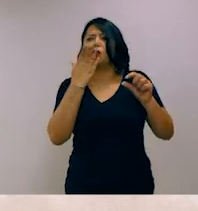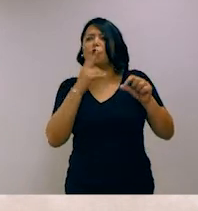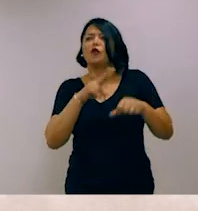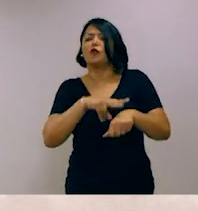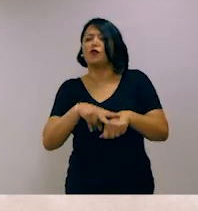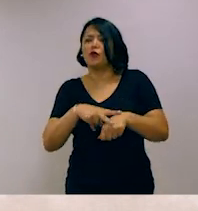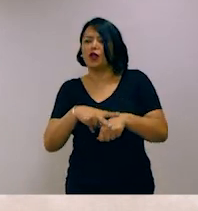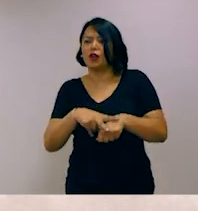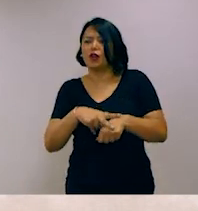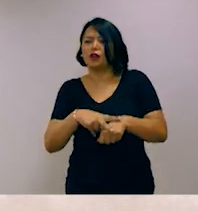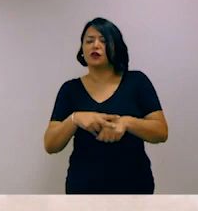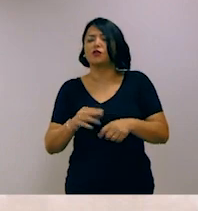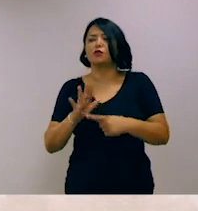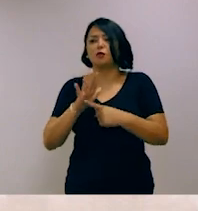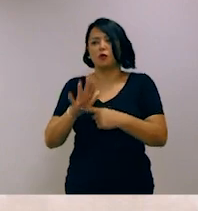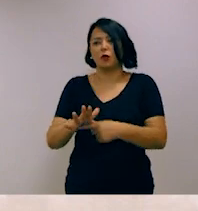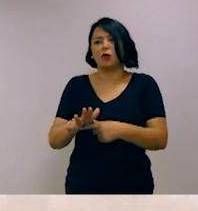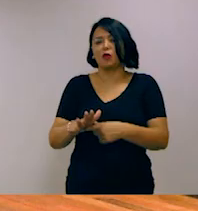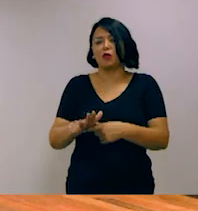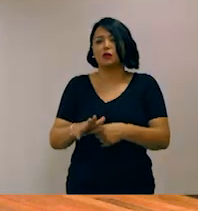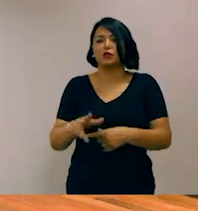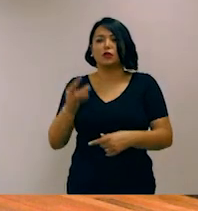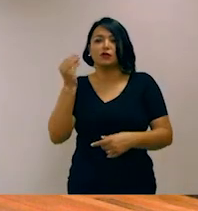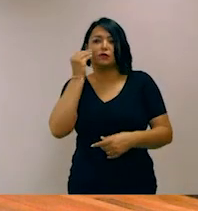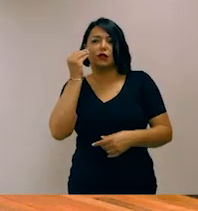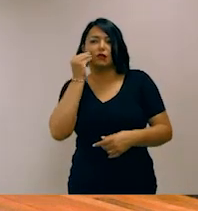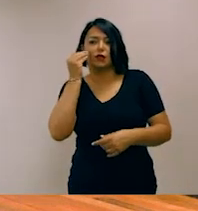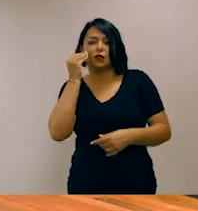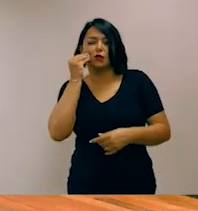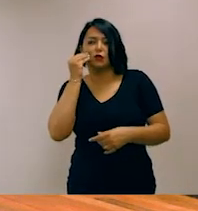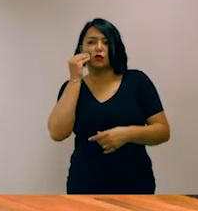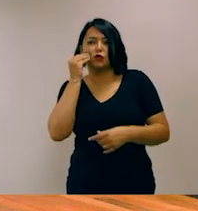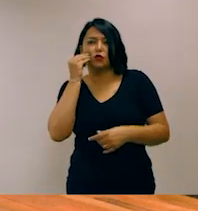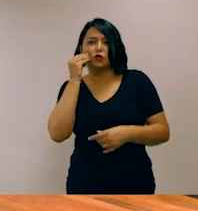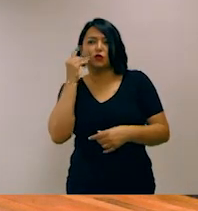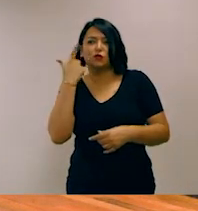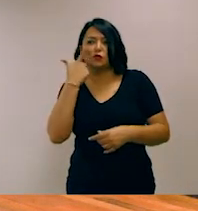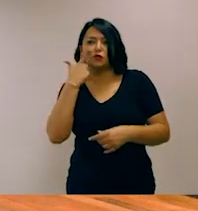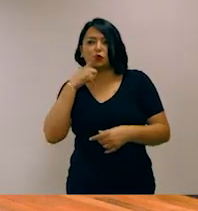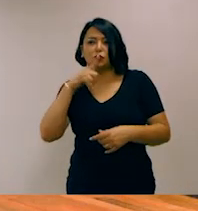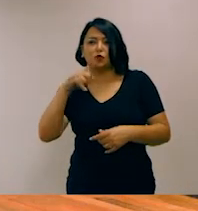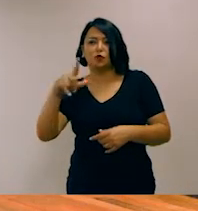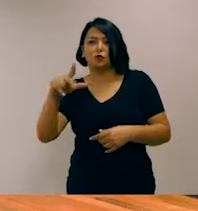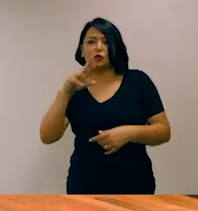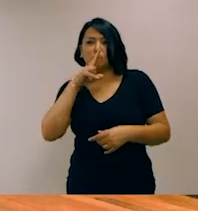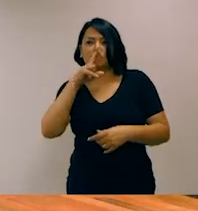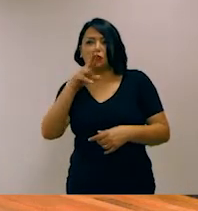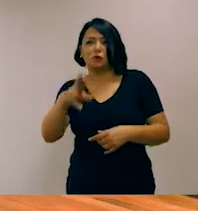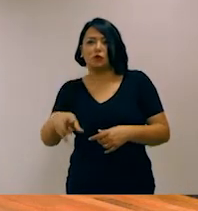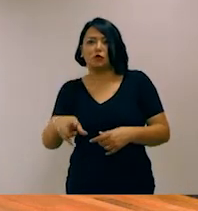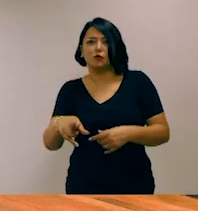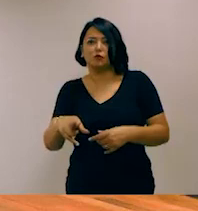here it is. And so these experiments, they